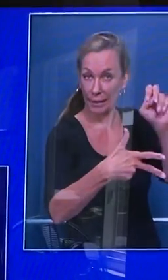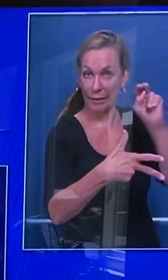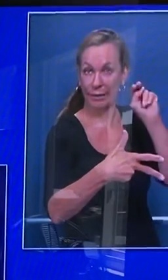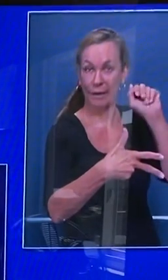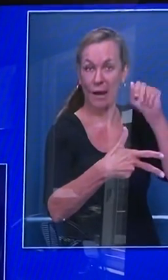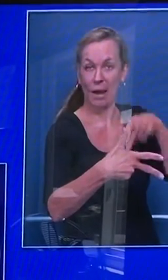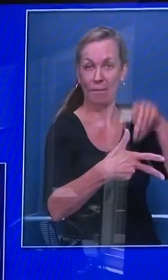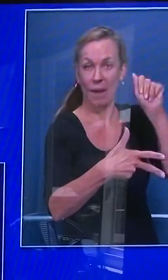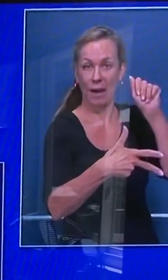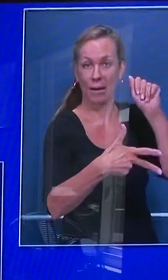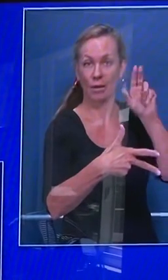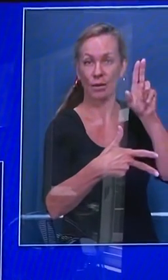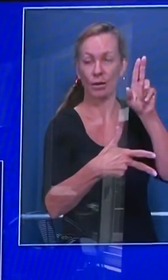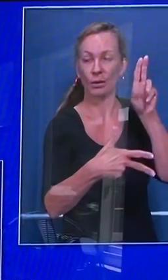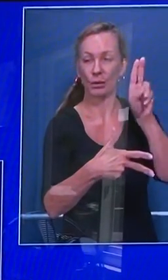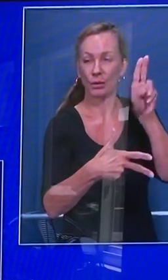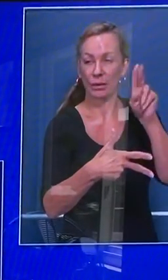CZU,